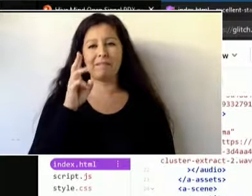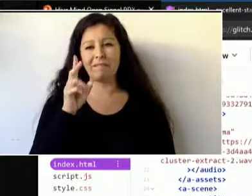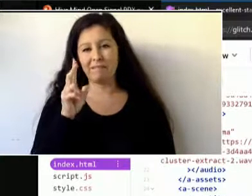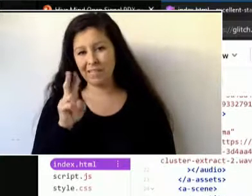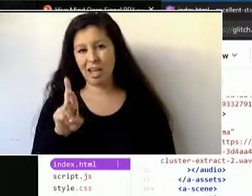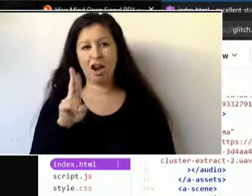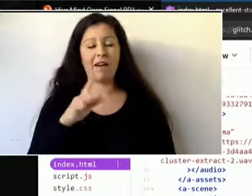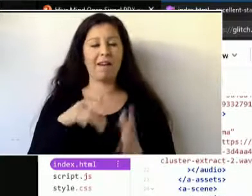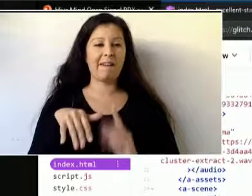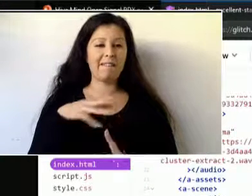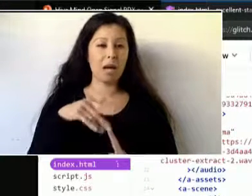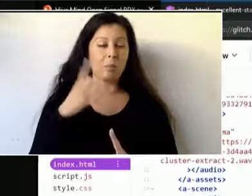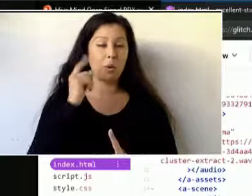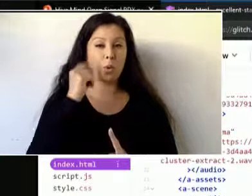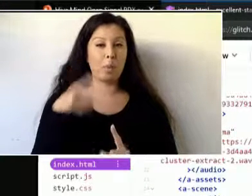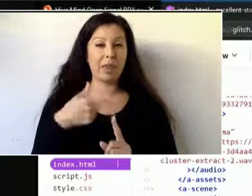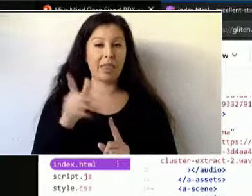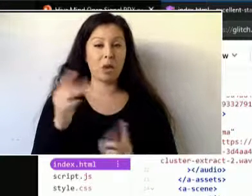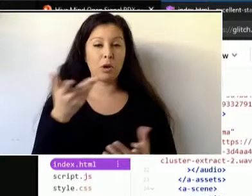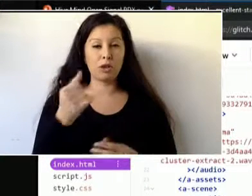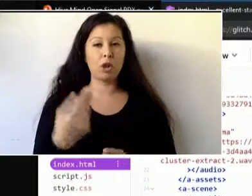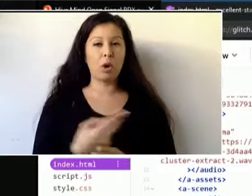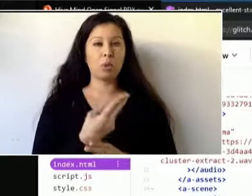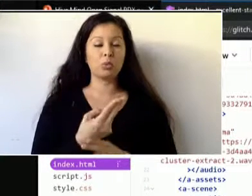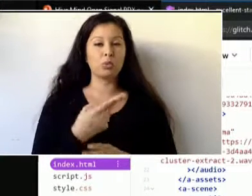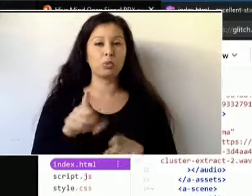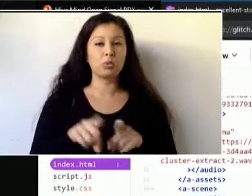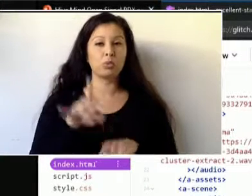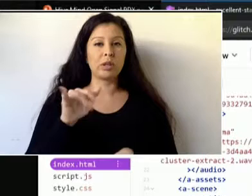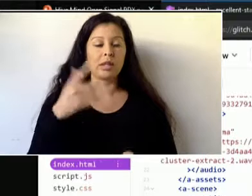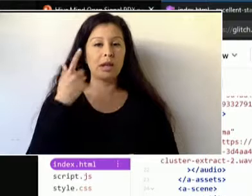this is that you can also use this put the web,